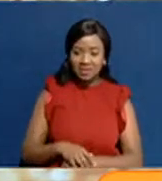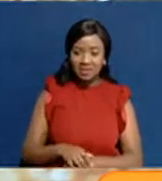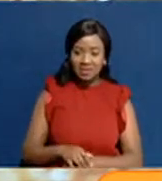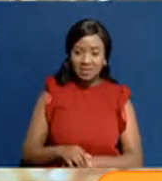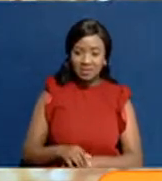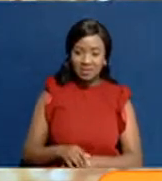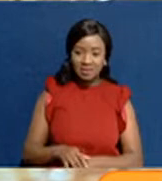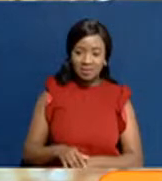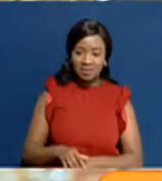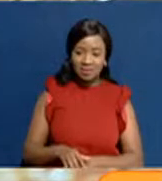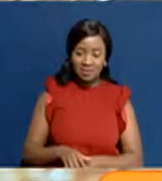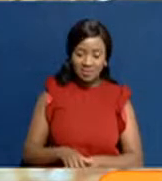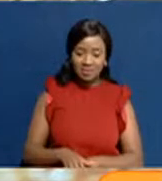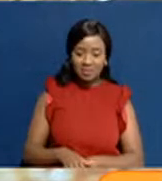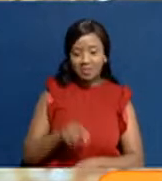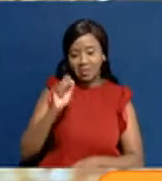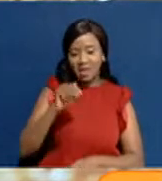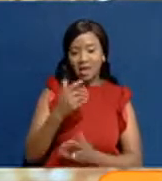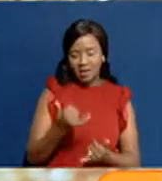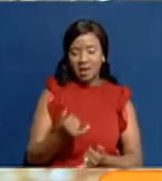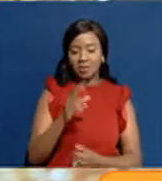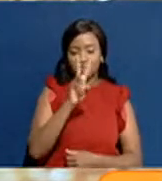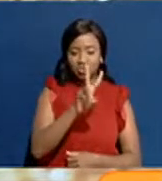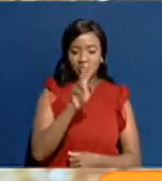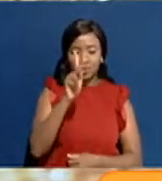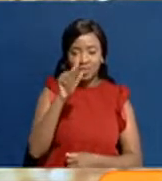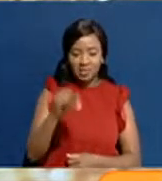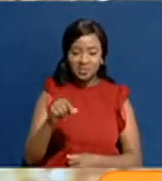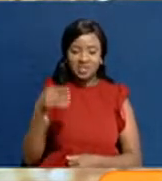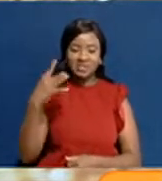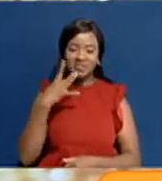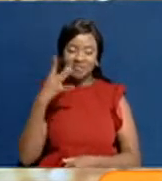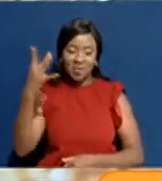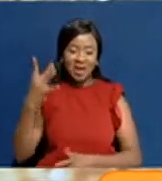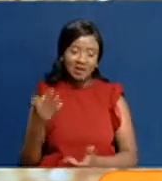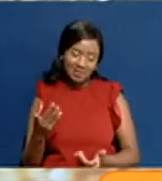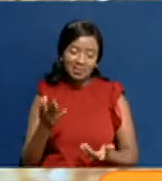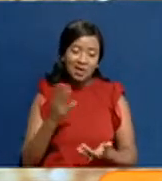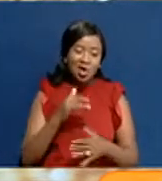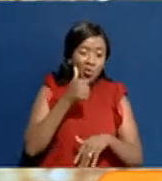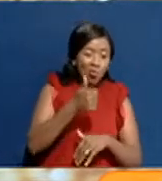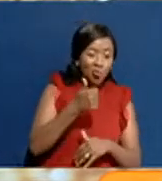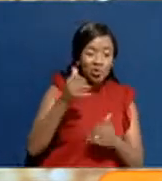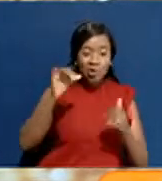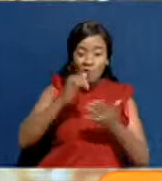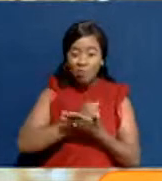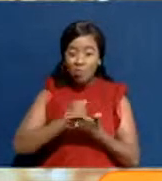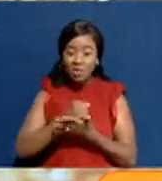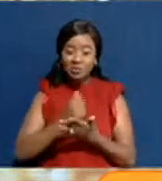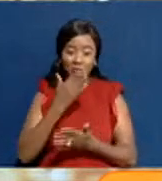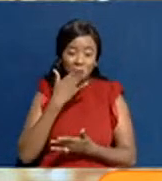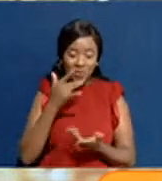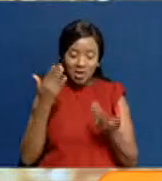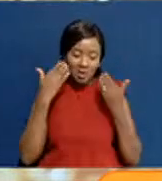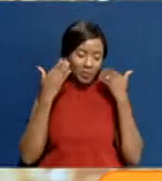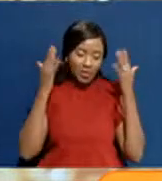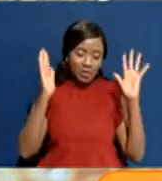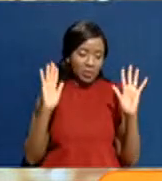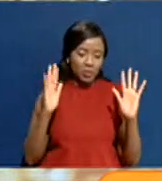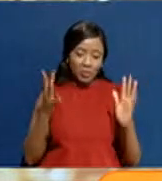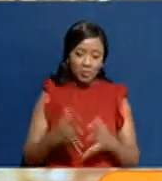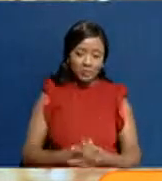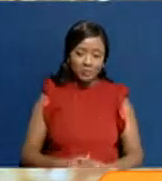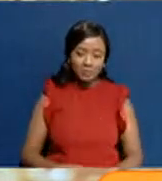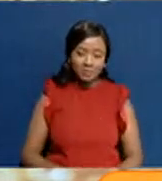It's a kilo. So therefore 400 plus. The good one or the poisoned one? Who knows? Yeah, we might be spending more on what'll